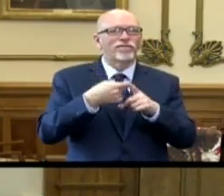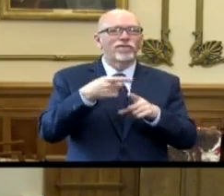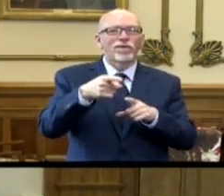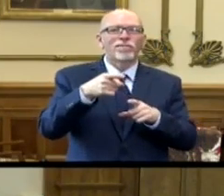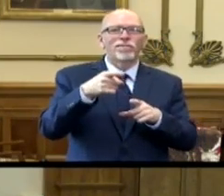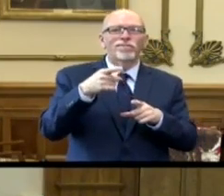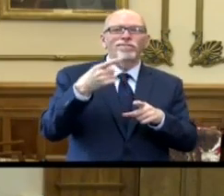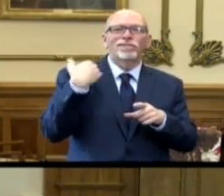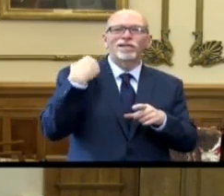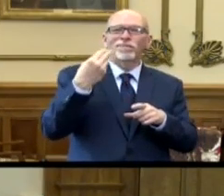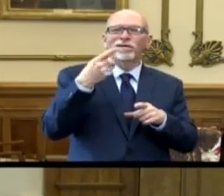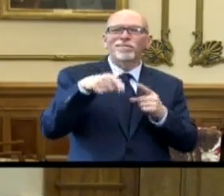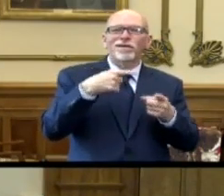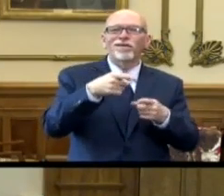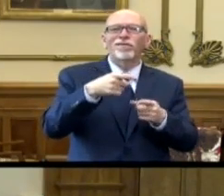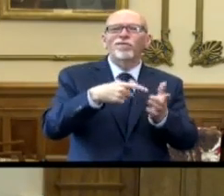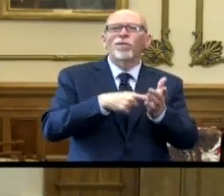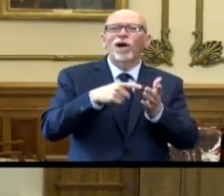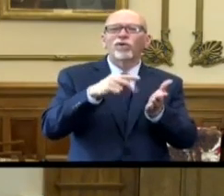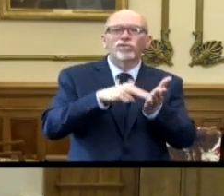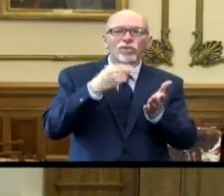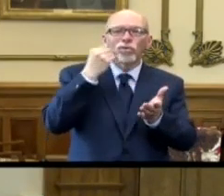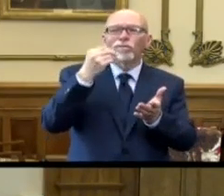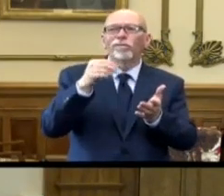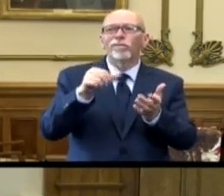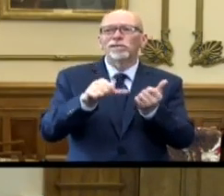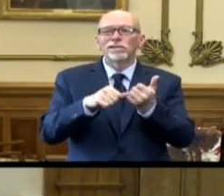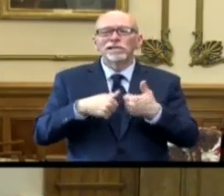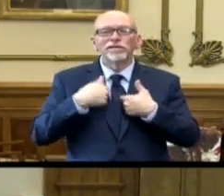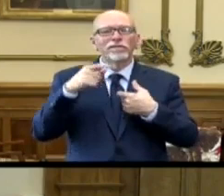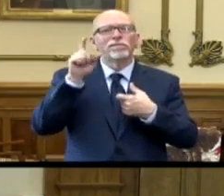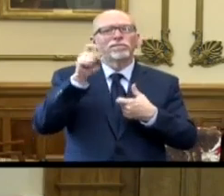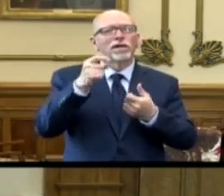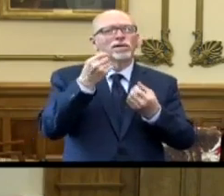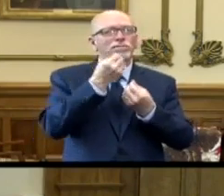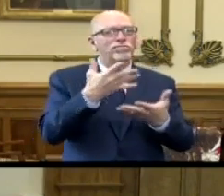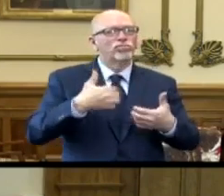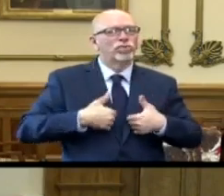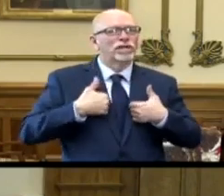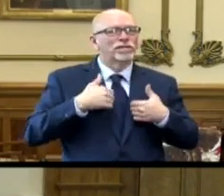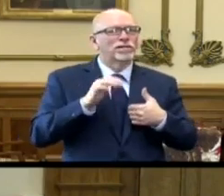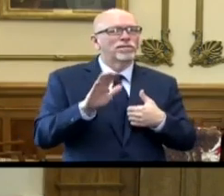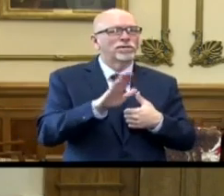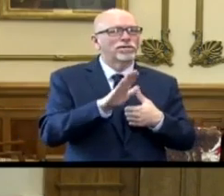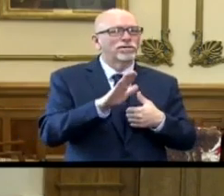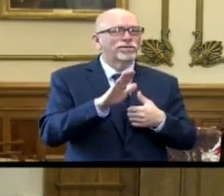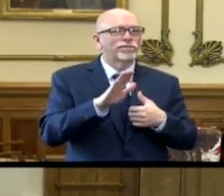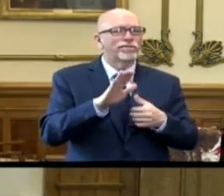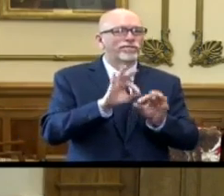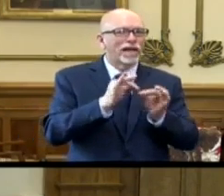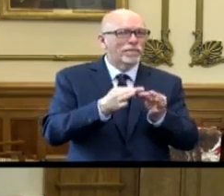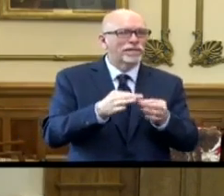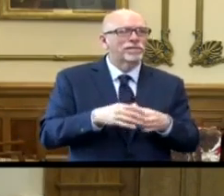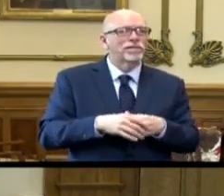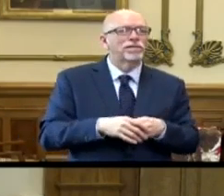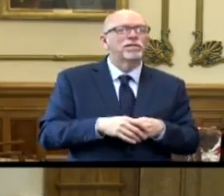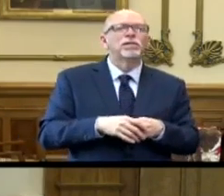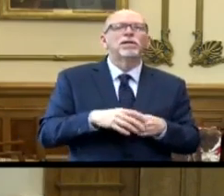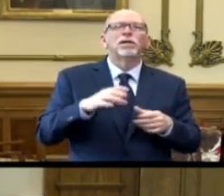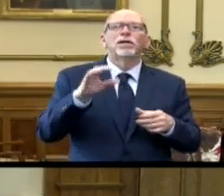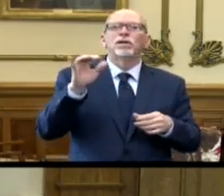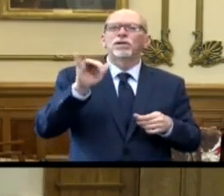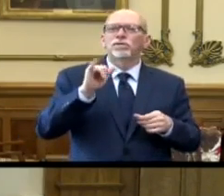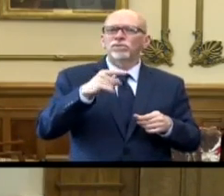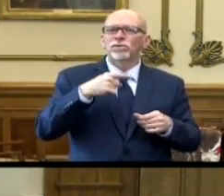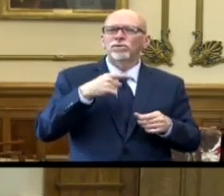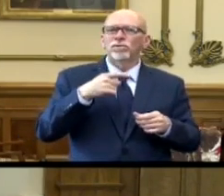announced on Monday about requiring long-term care facilities to provide residents and their their designated families. Now, we also